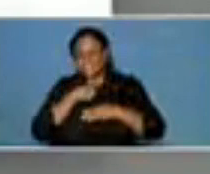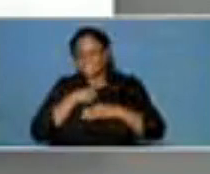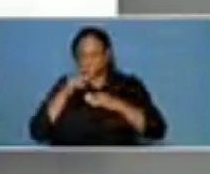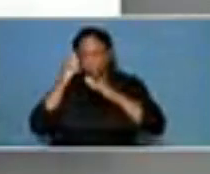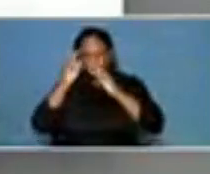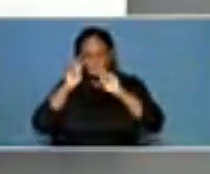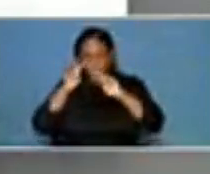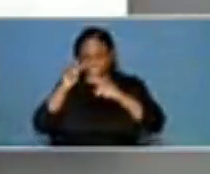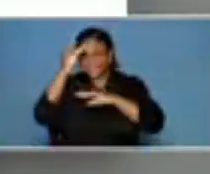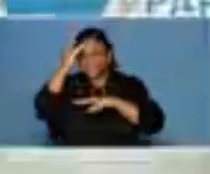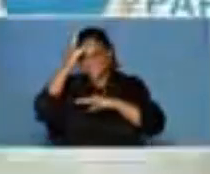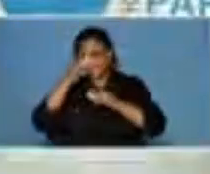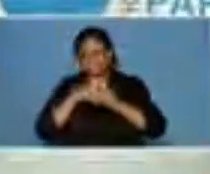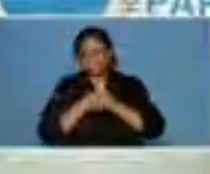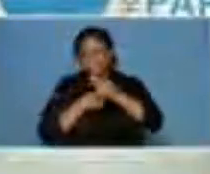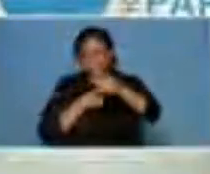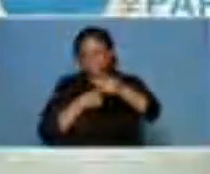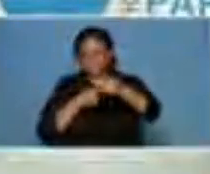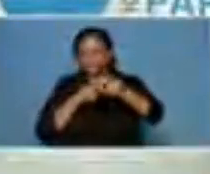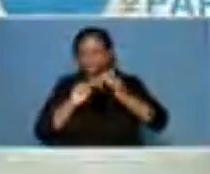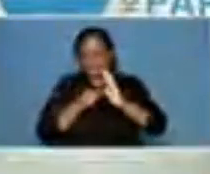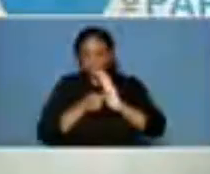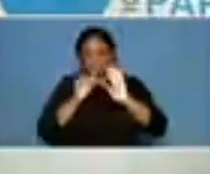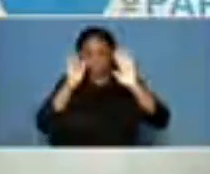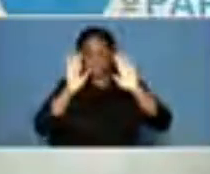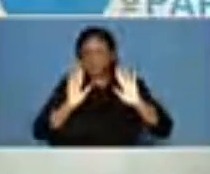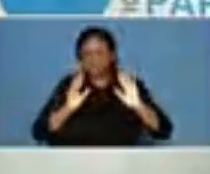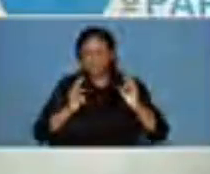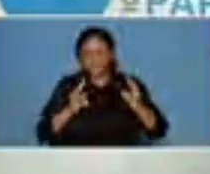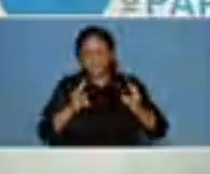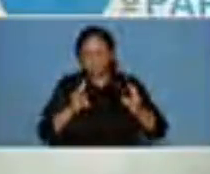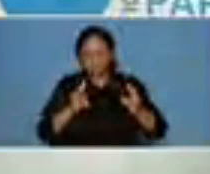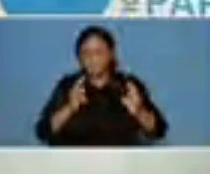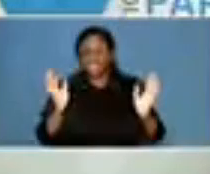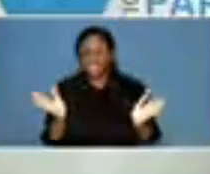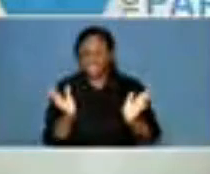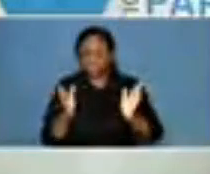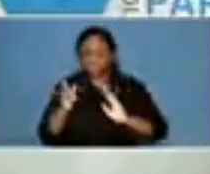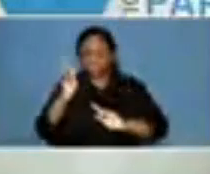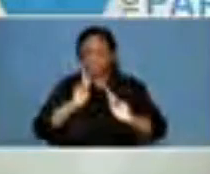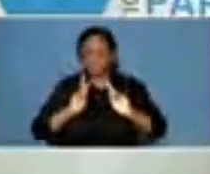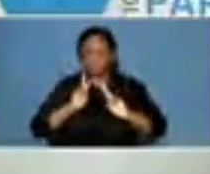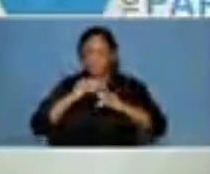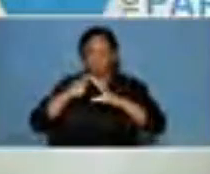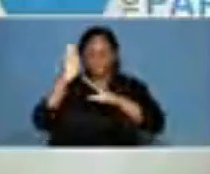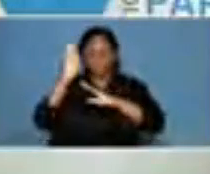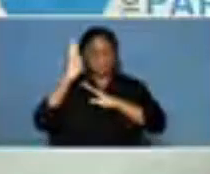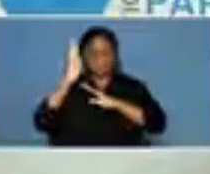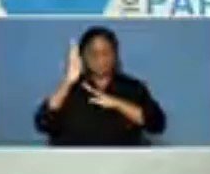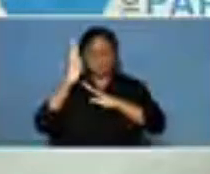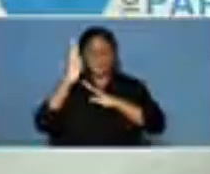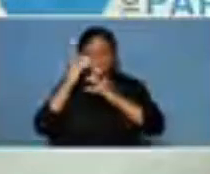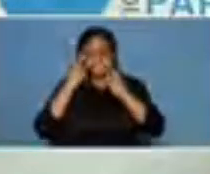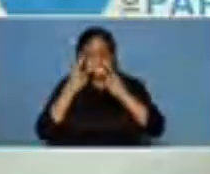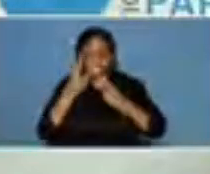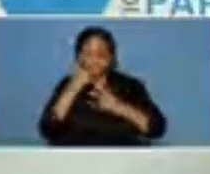illness. This is a wonderful way, we feel, to really encourage the Bahamian people to have a look at what we